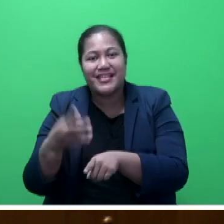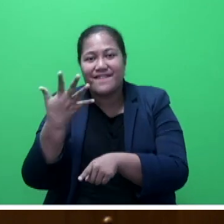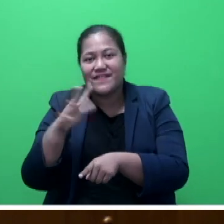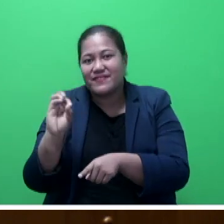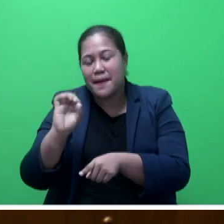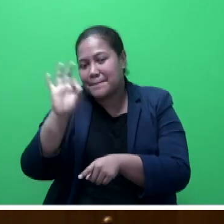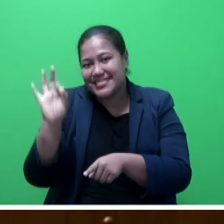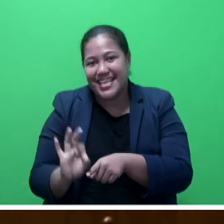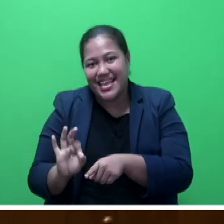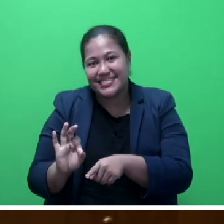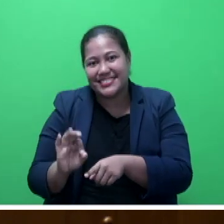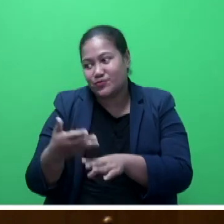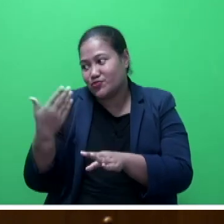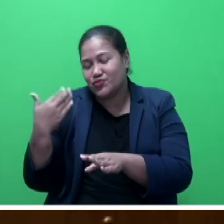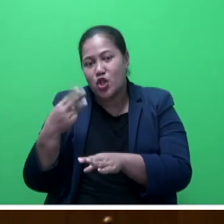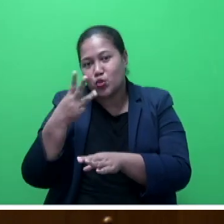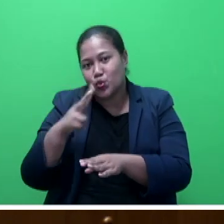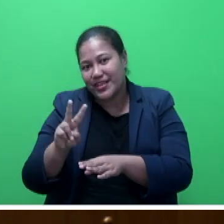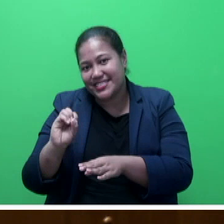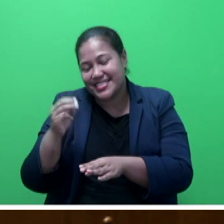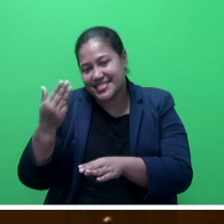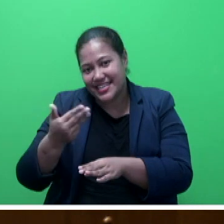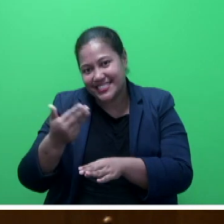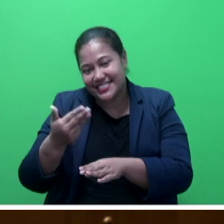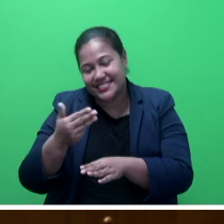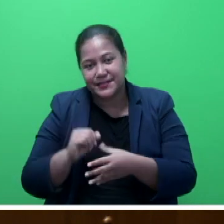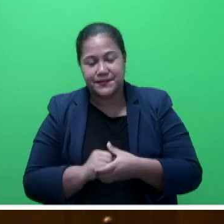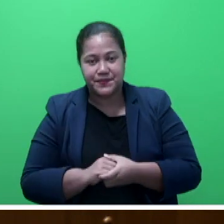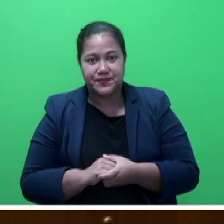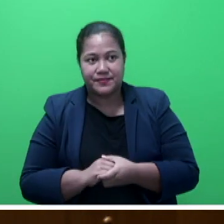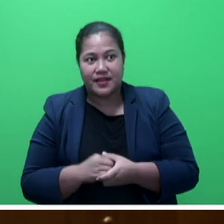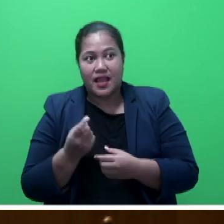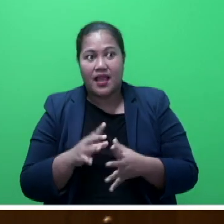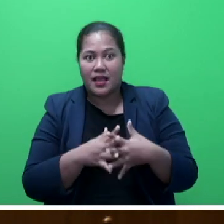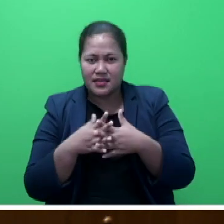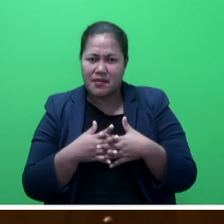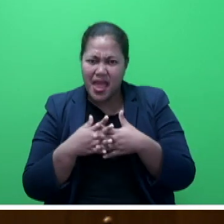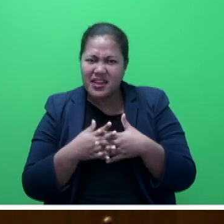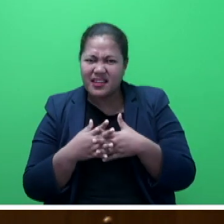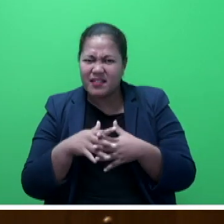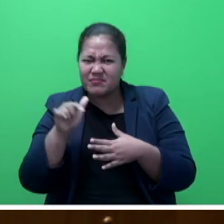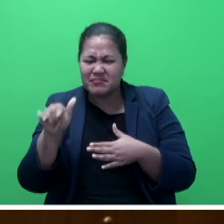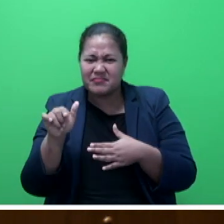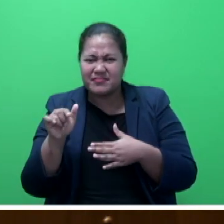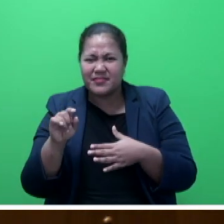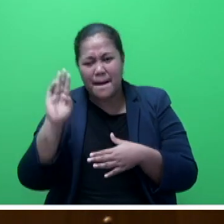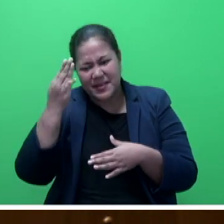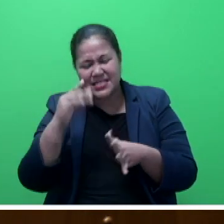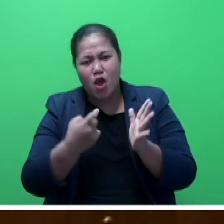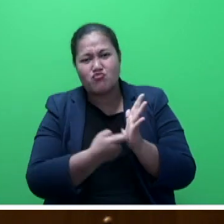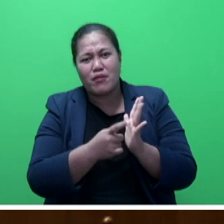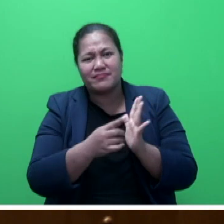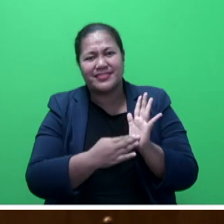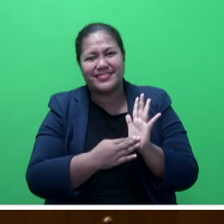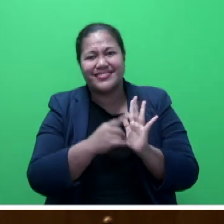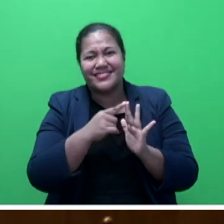percentage points since 2019. An American senator, Mr. Speaker, Mitt Romney, put